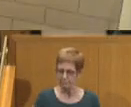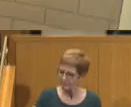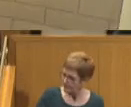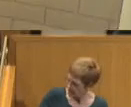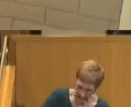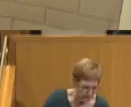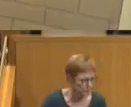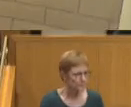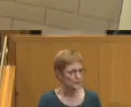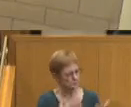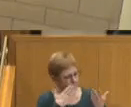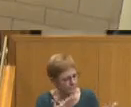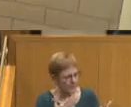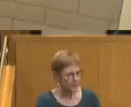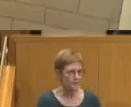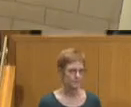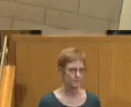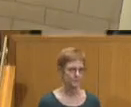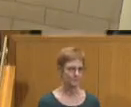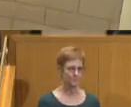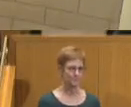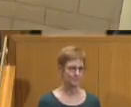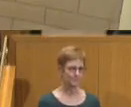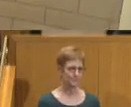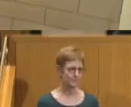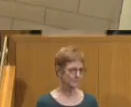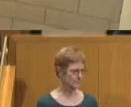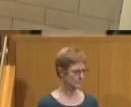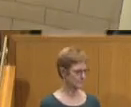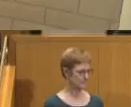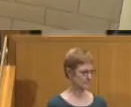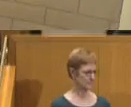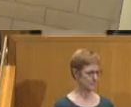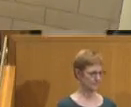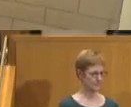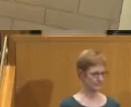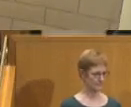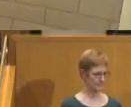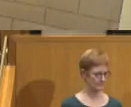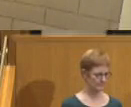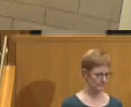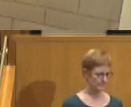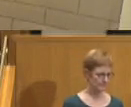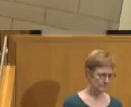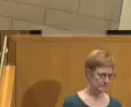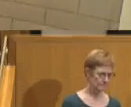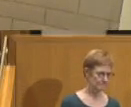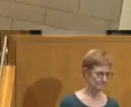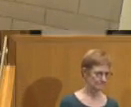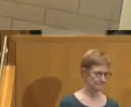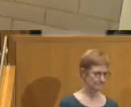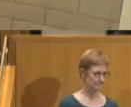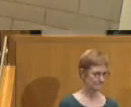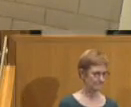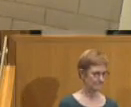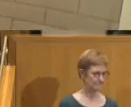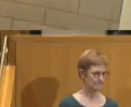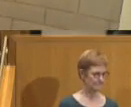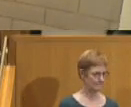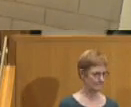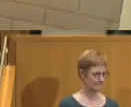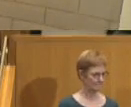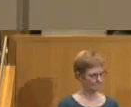know well, but we're willing to sit down and listen to each other because we all have the goal to make our city a great city for everyone. And yes, we're not going to always